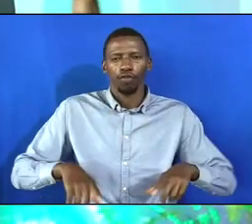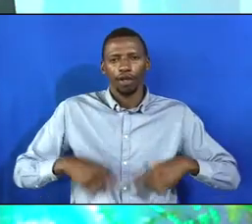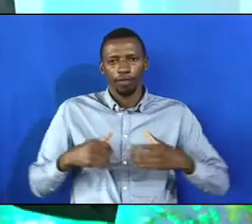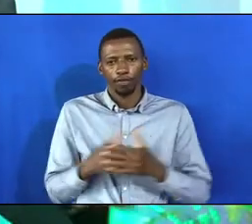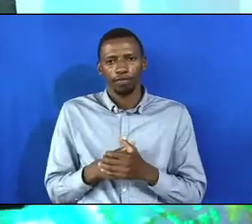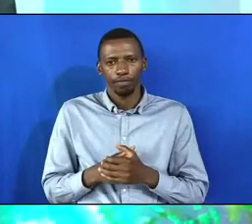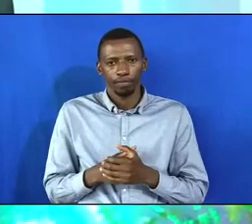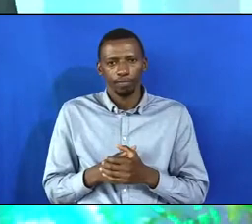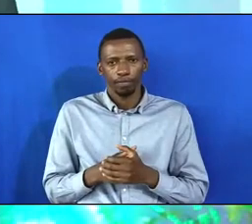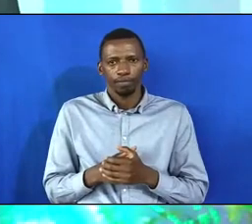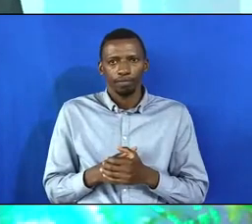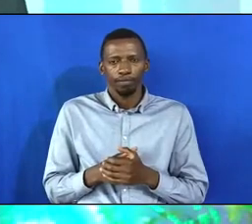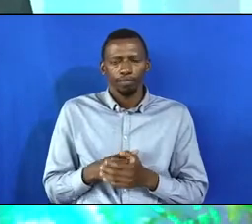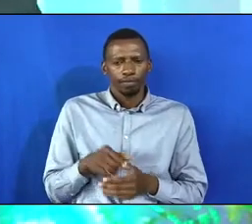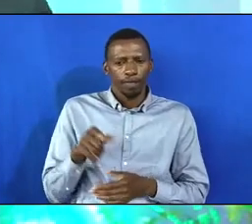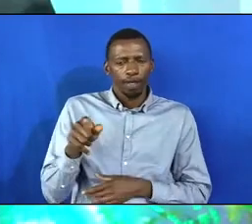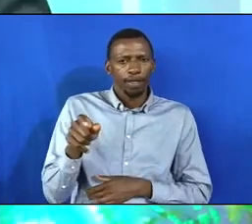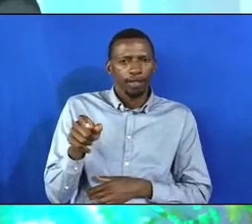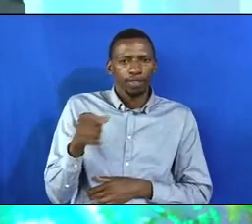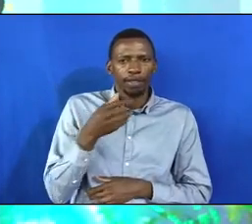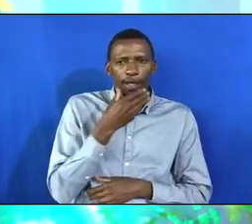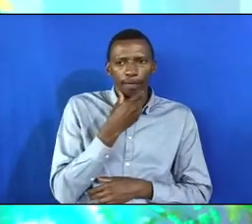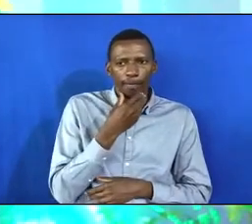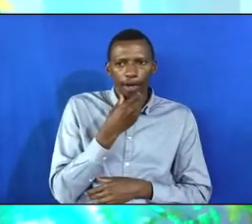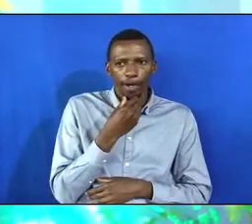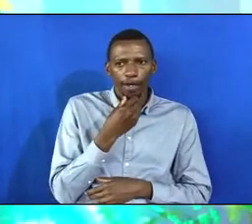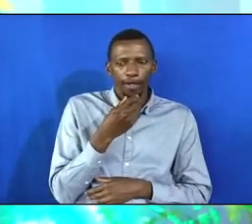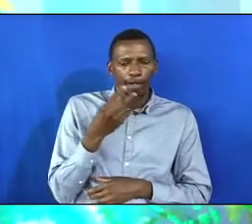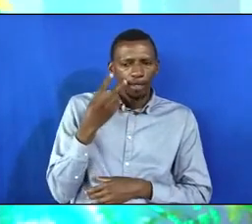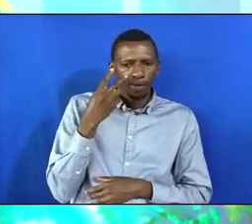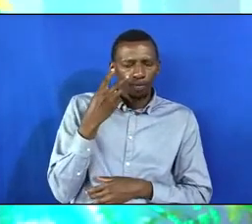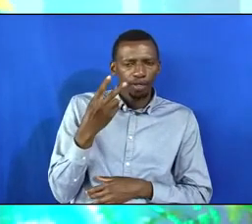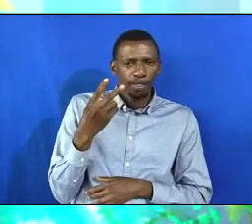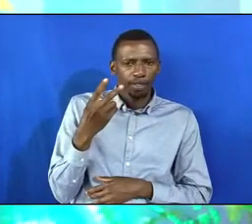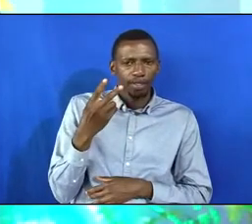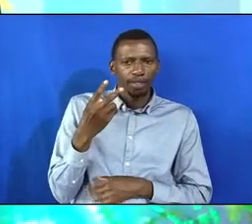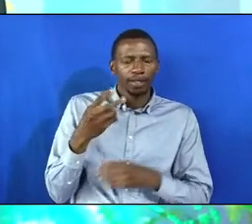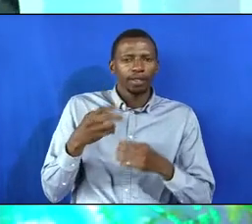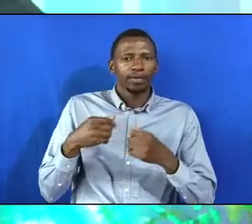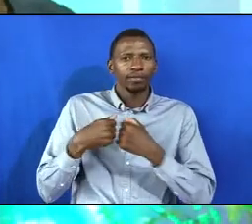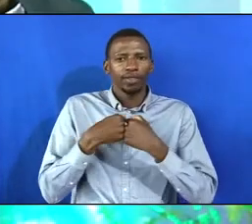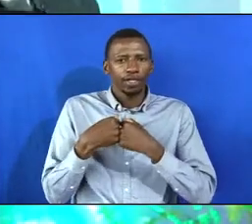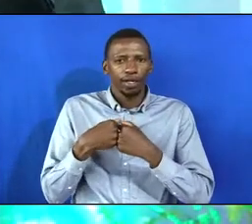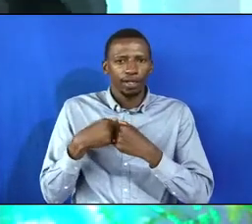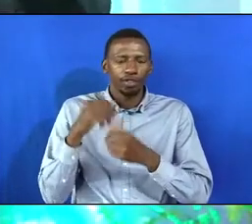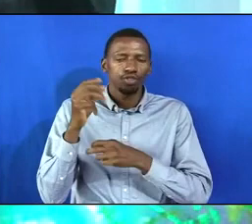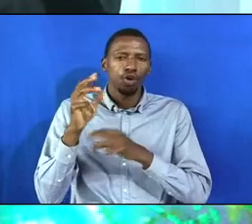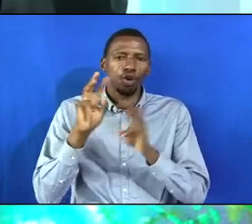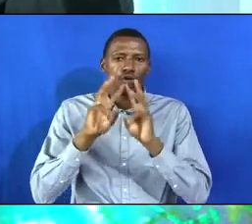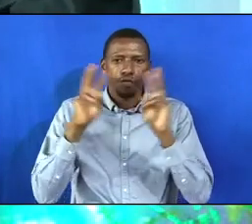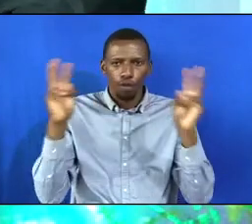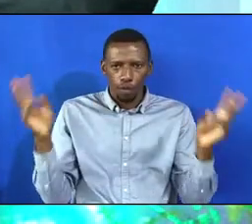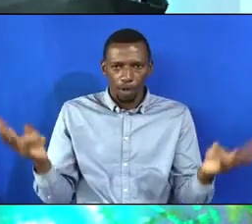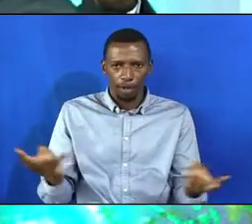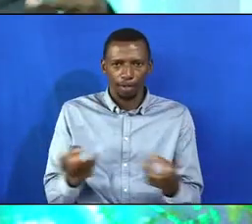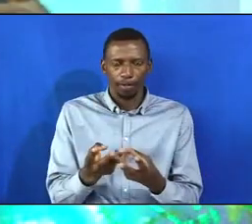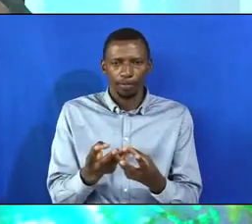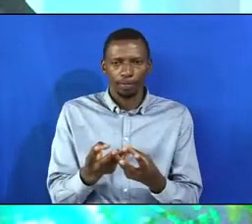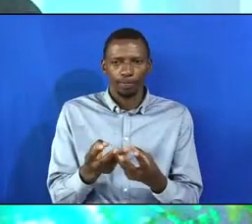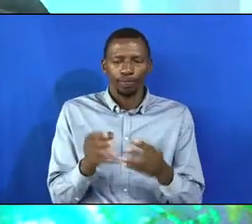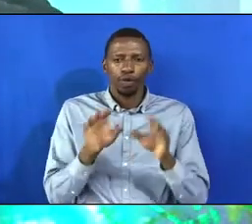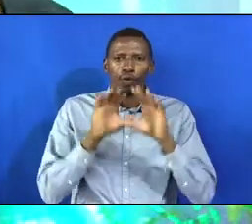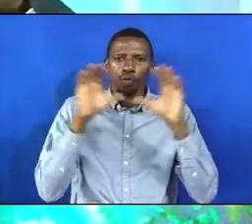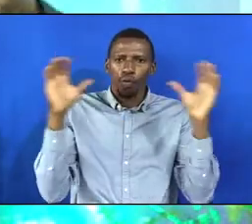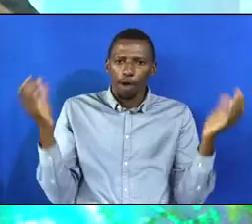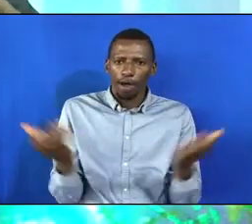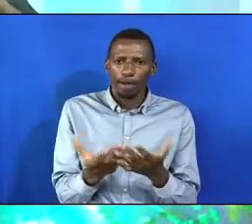So in the plight of this man here, we are to read the plight of the world. The world is one vast